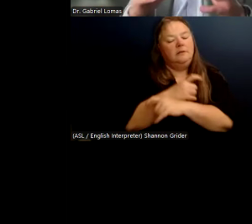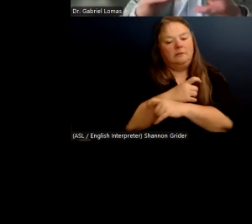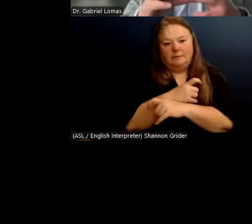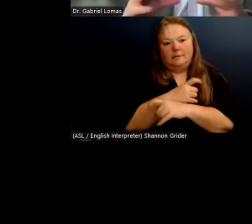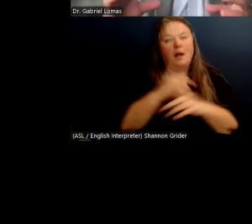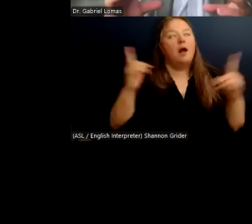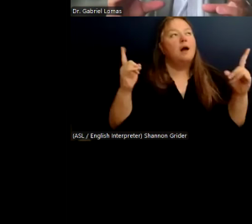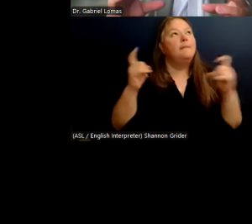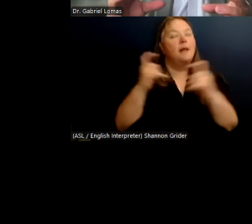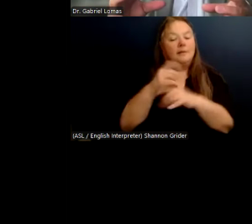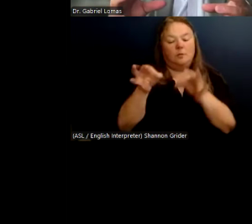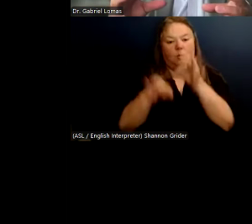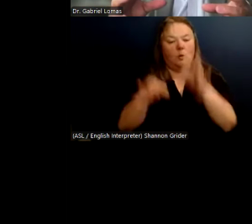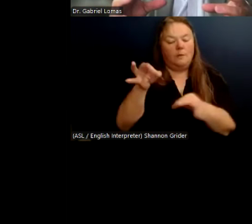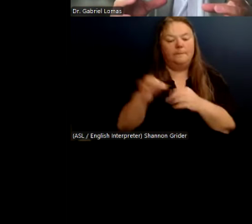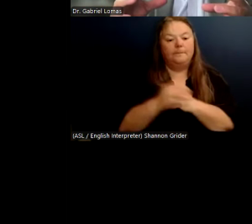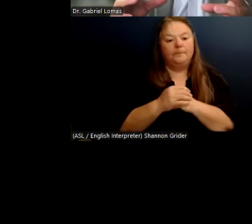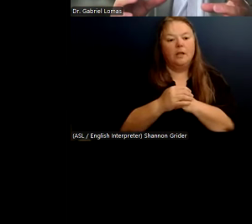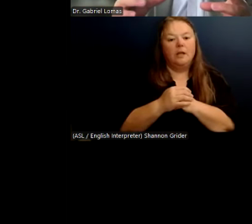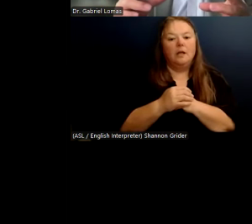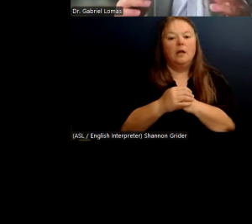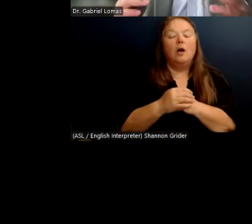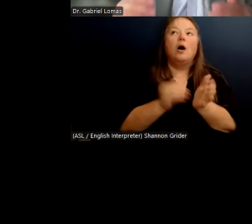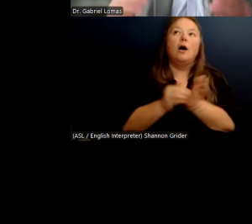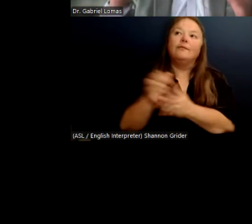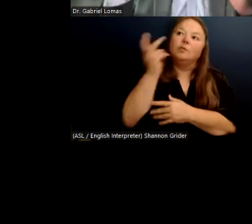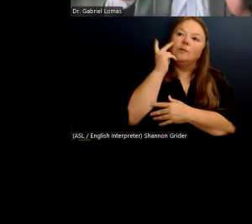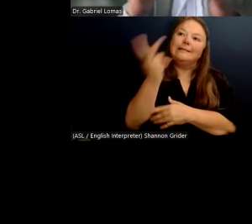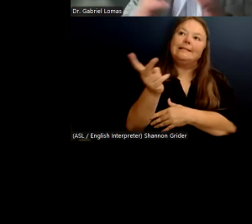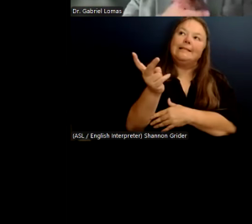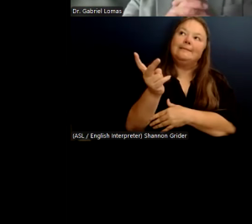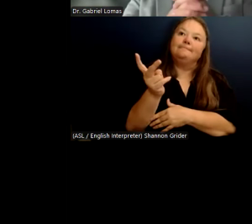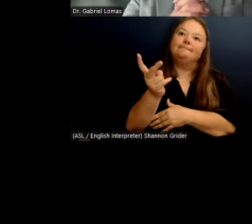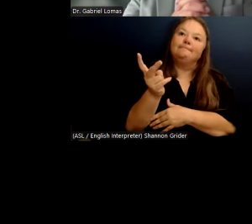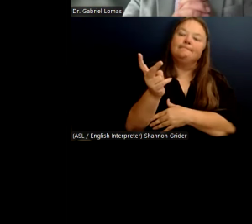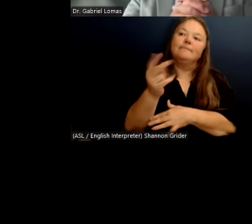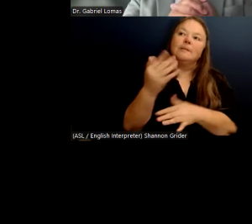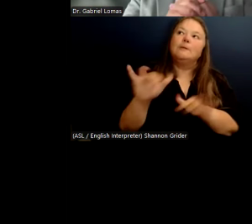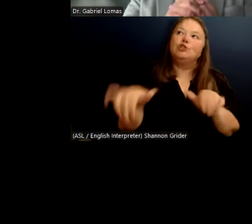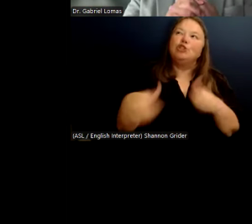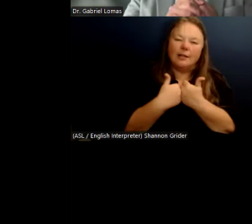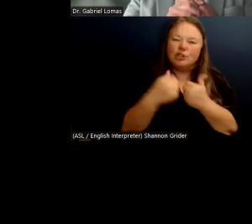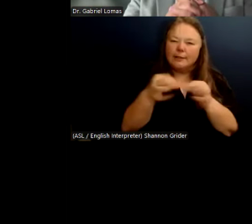The language that we often see is so challenging, and yet